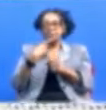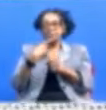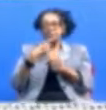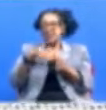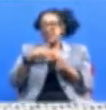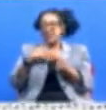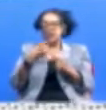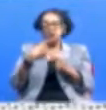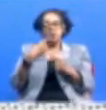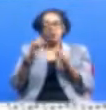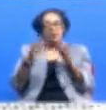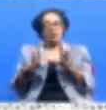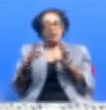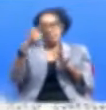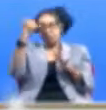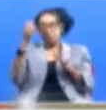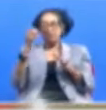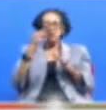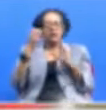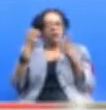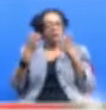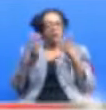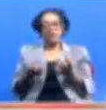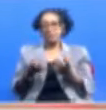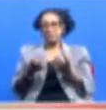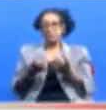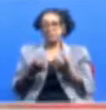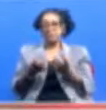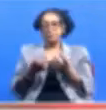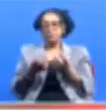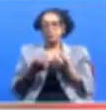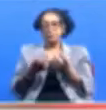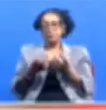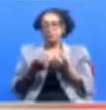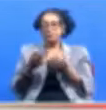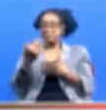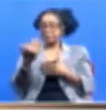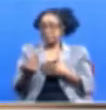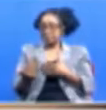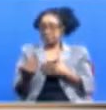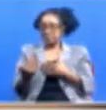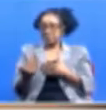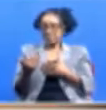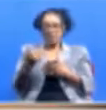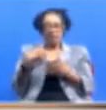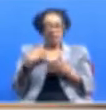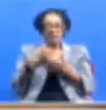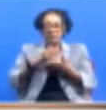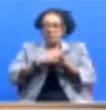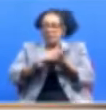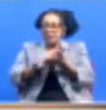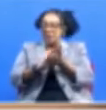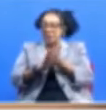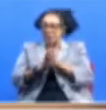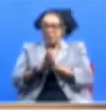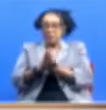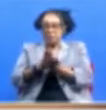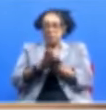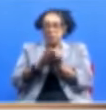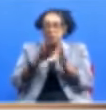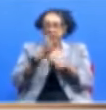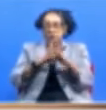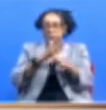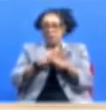si kuongea sababu niko na husuni kubwa sana. Interestingly, the child did not sustain even a single bullet